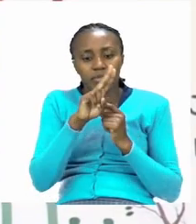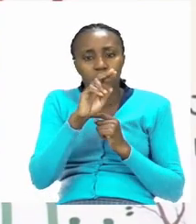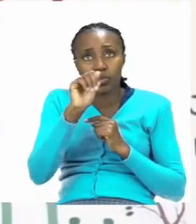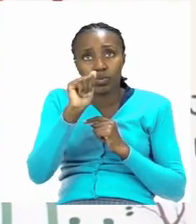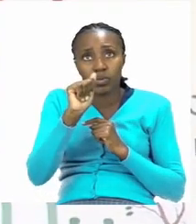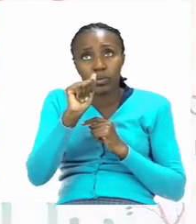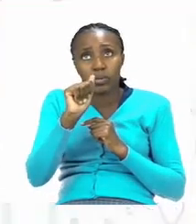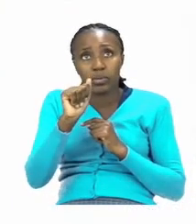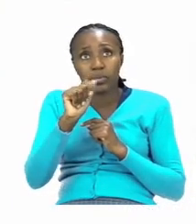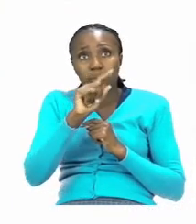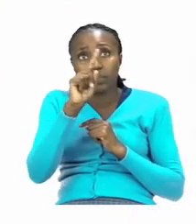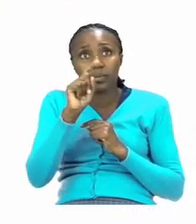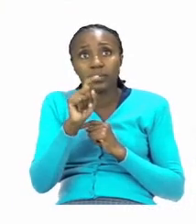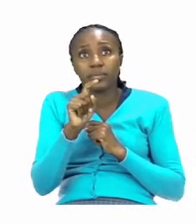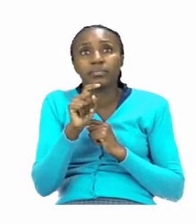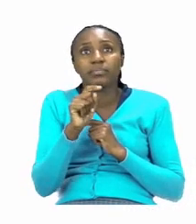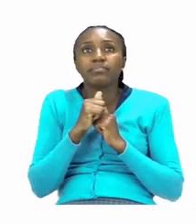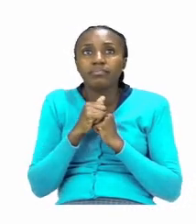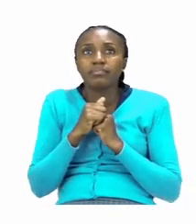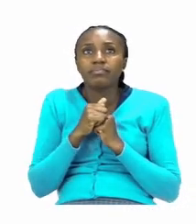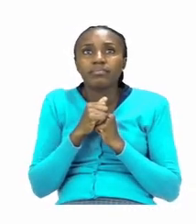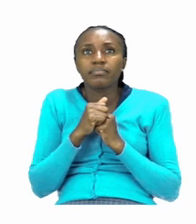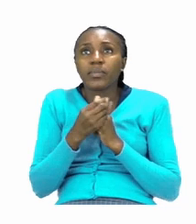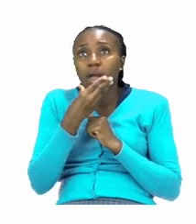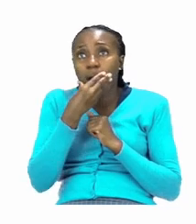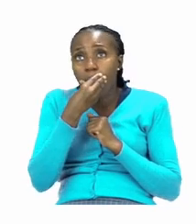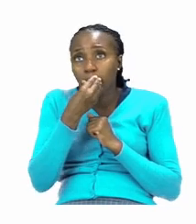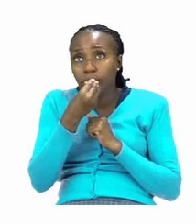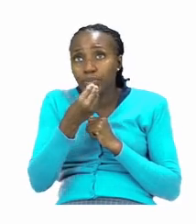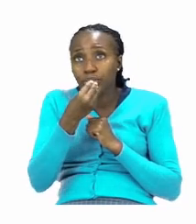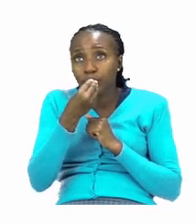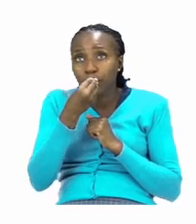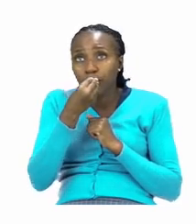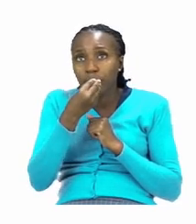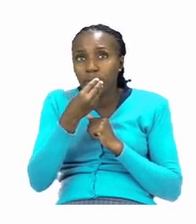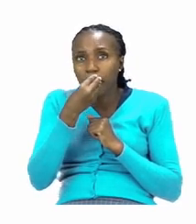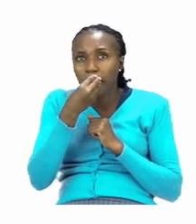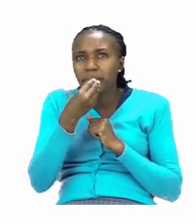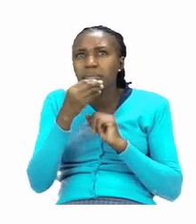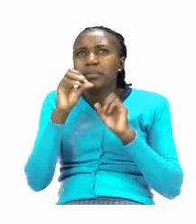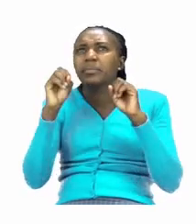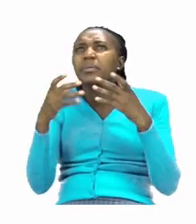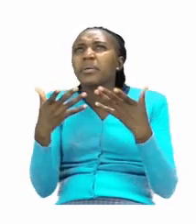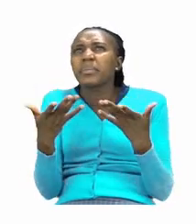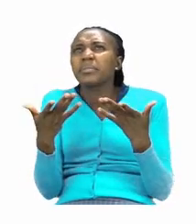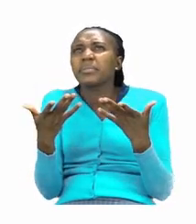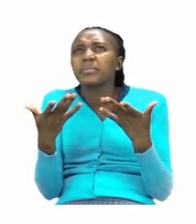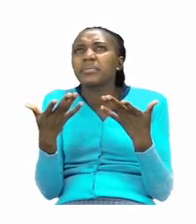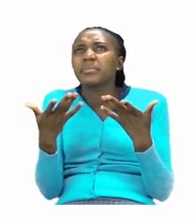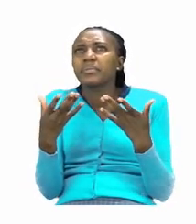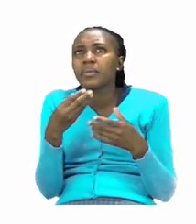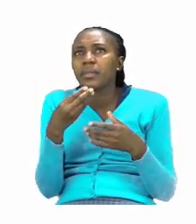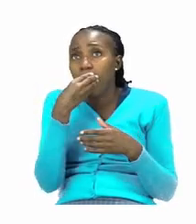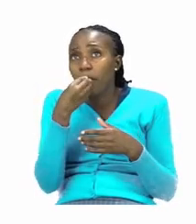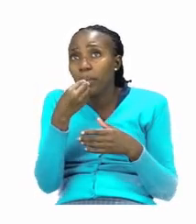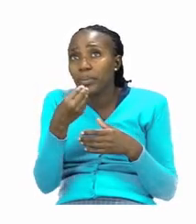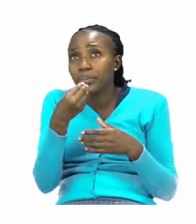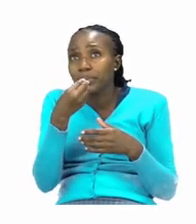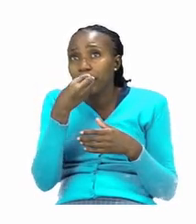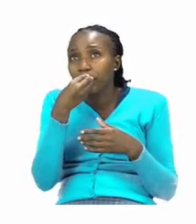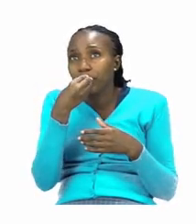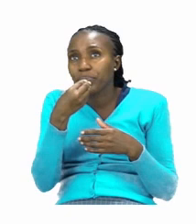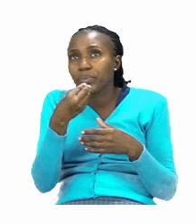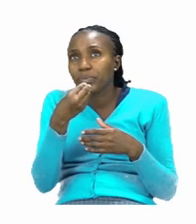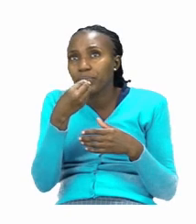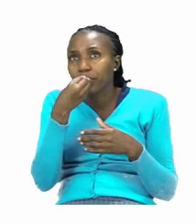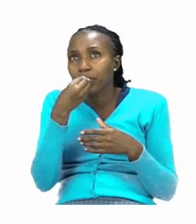says, how many mangoes are there? How many